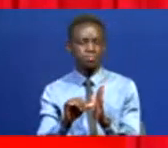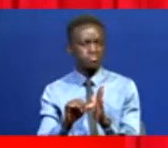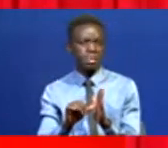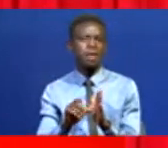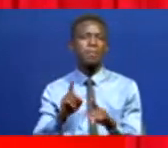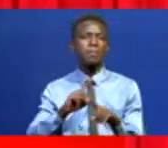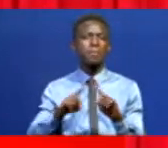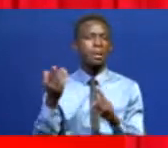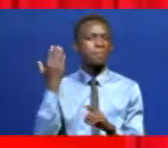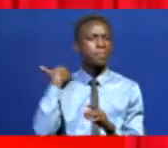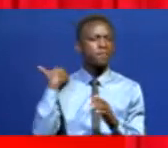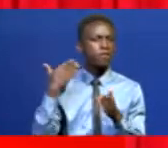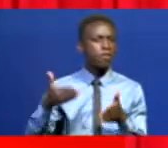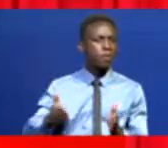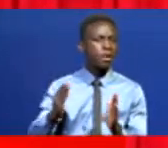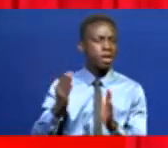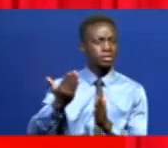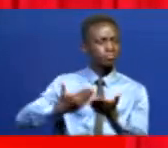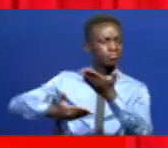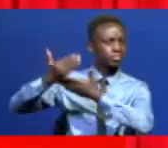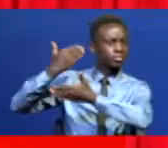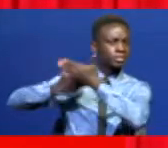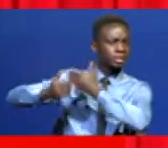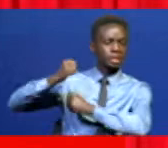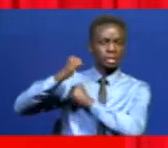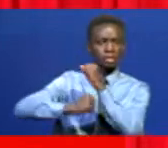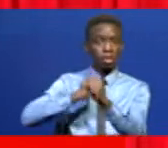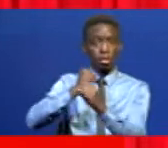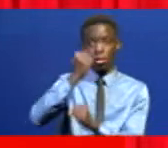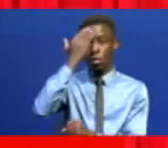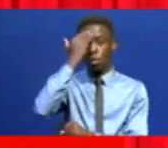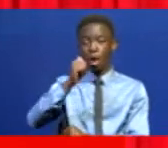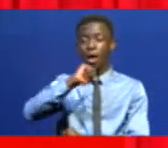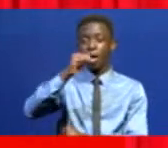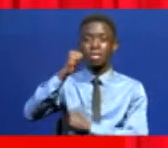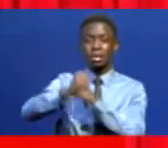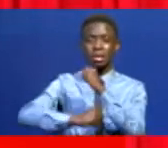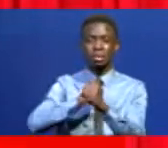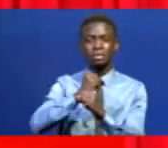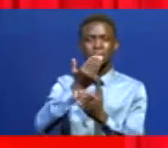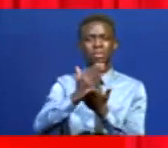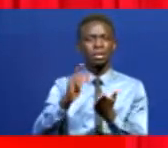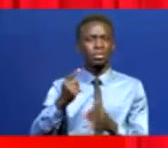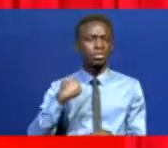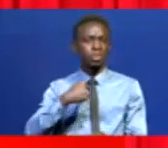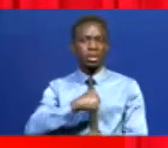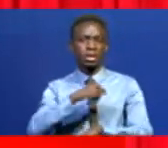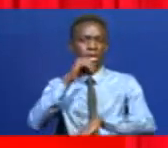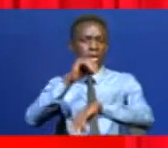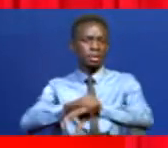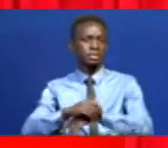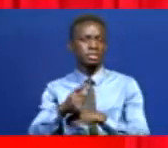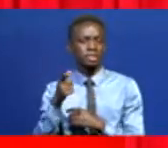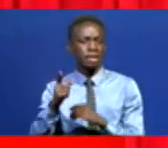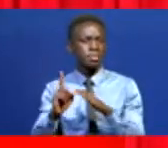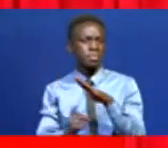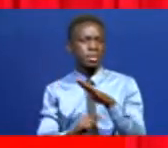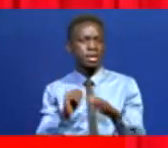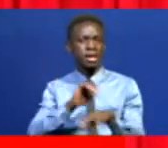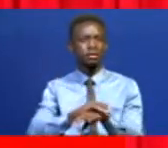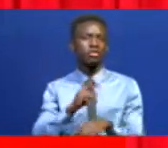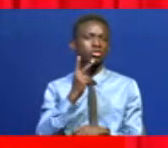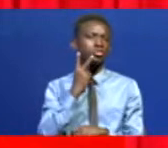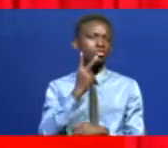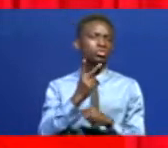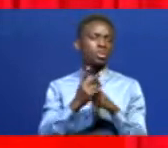was years before, because from the other years, the allocation we used to get as a ministry was 299